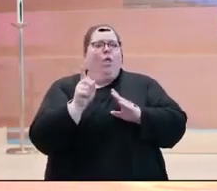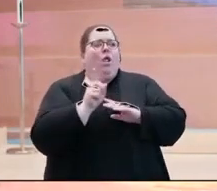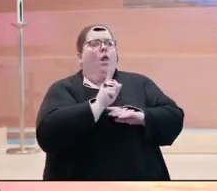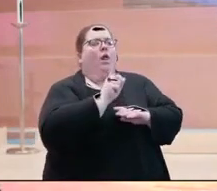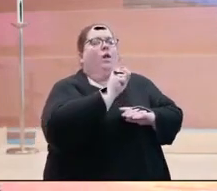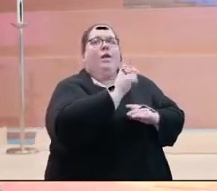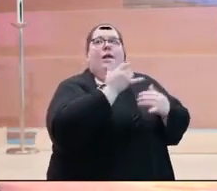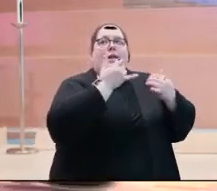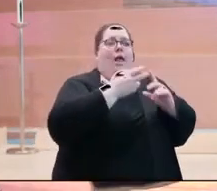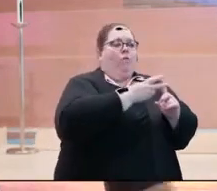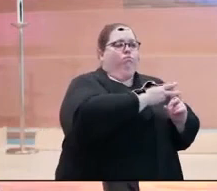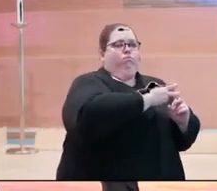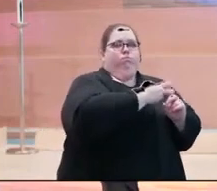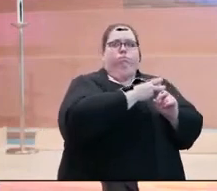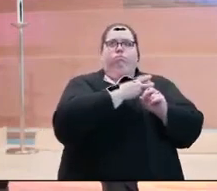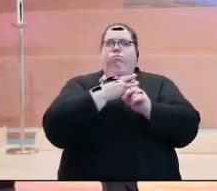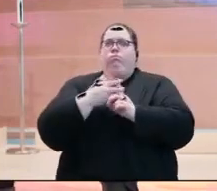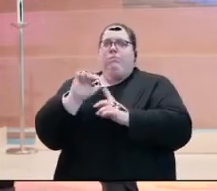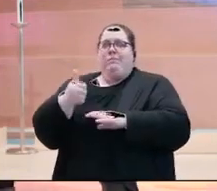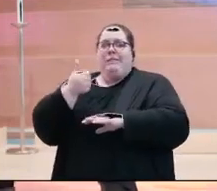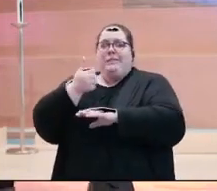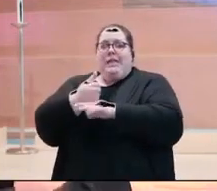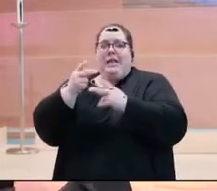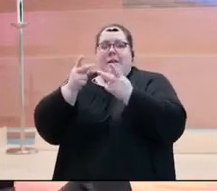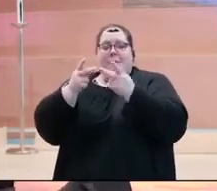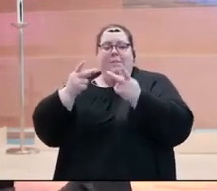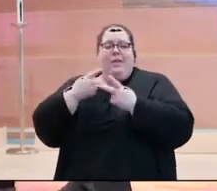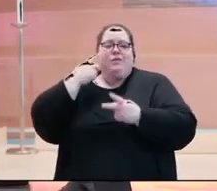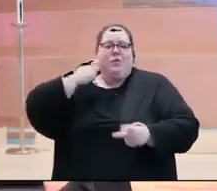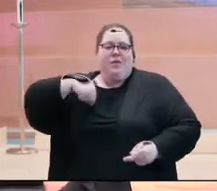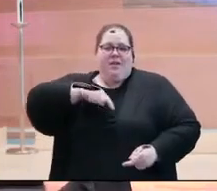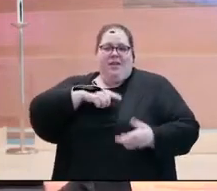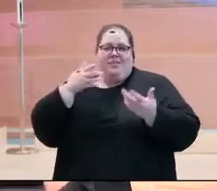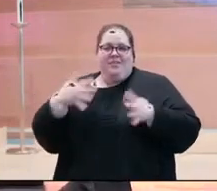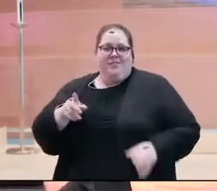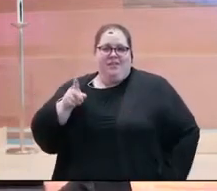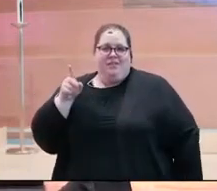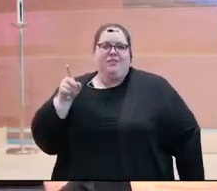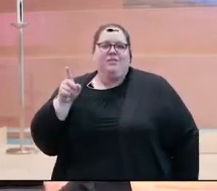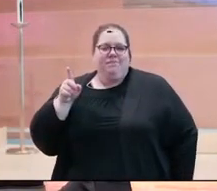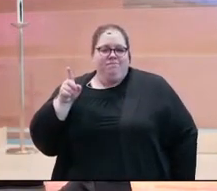but who now have had a place made for us.